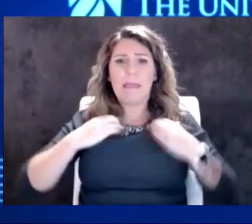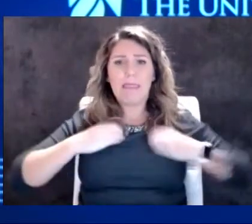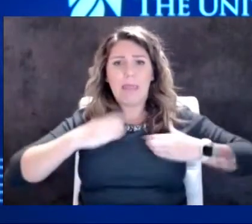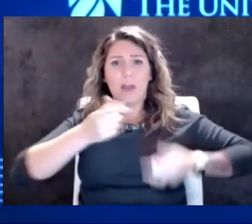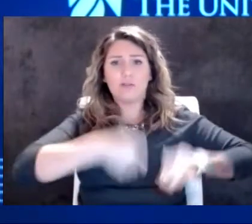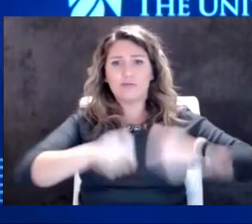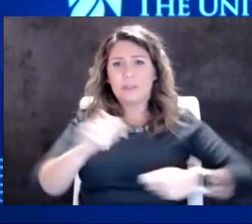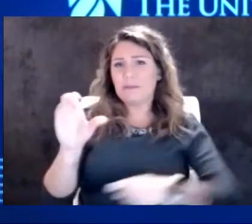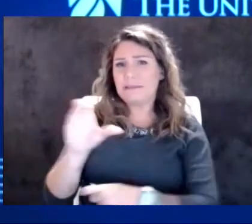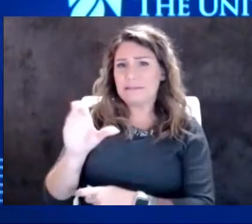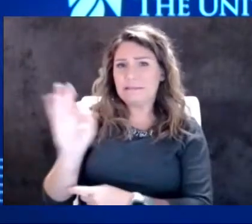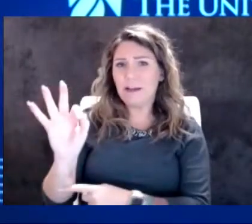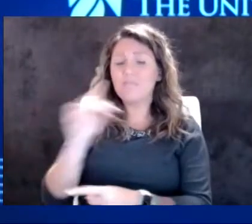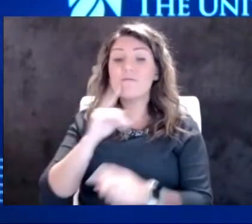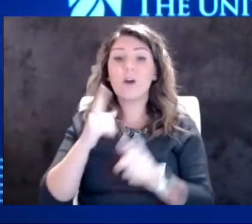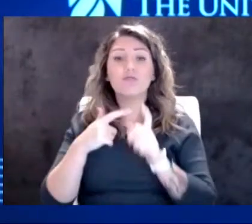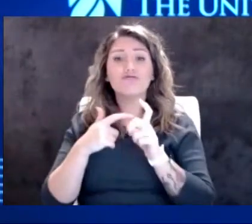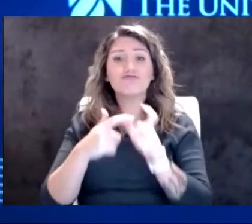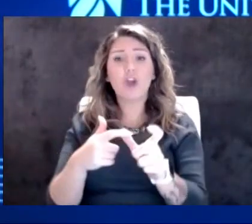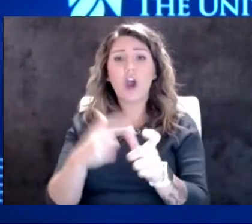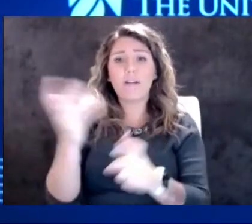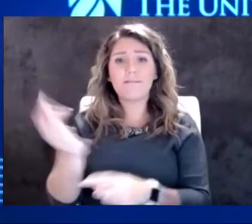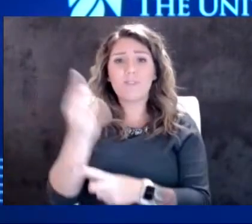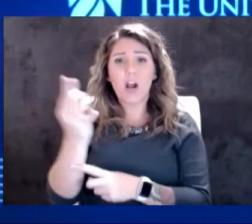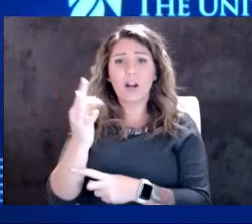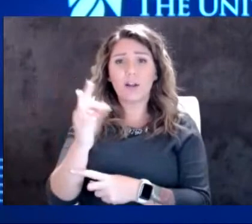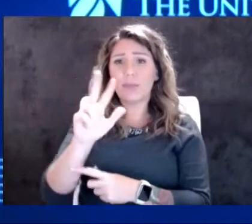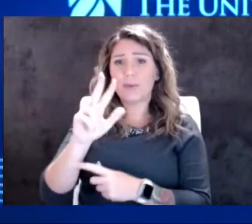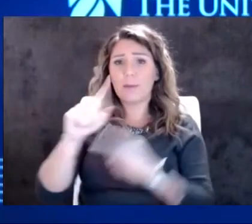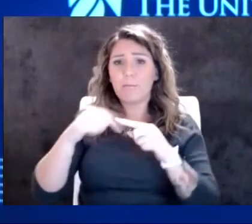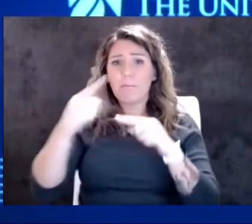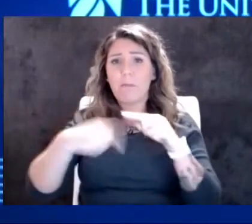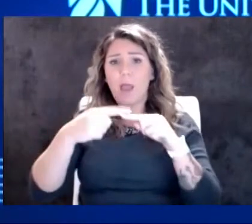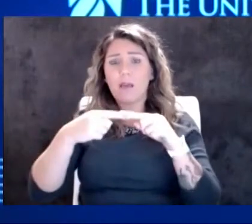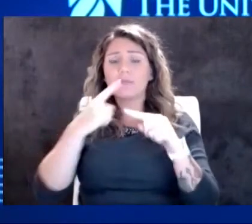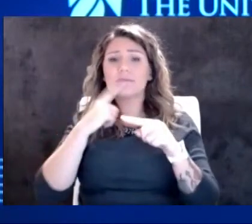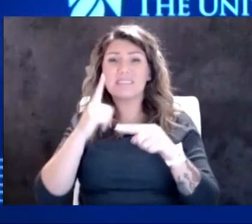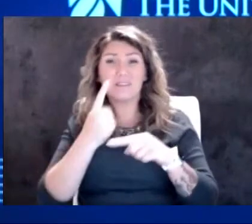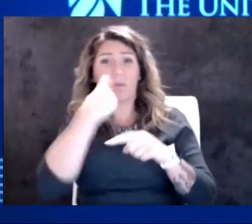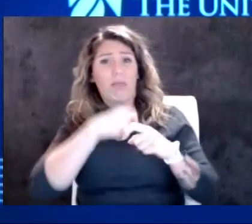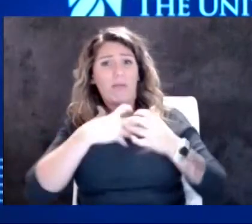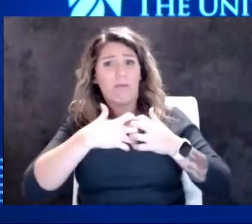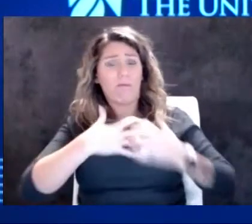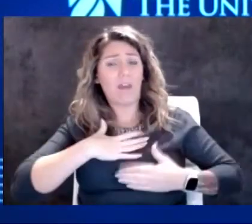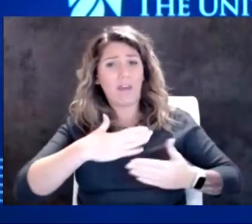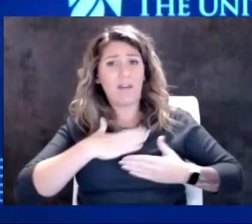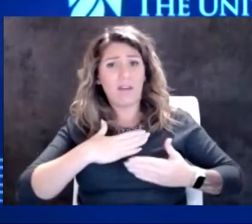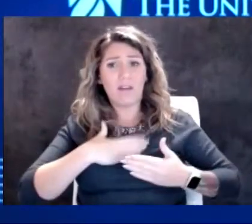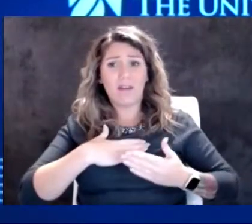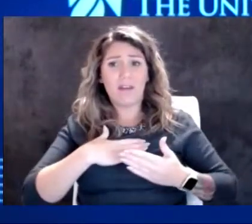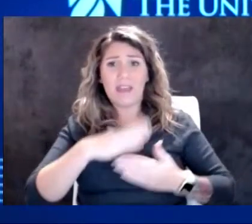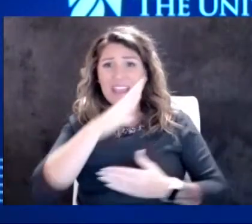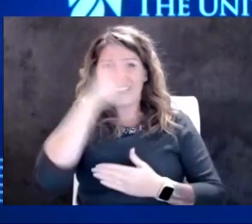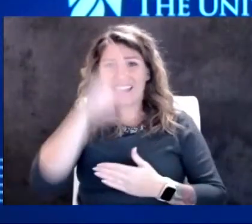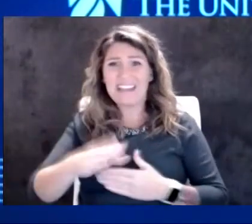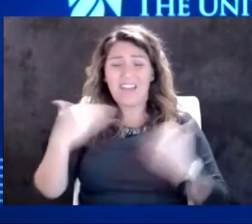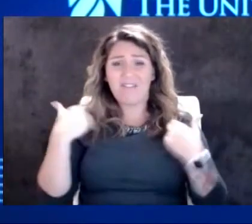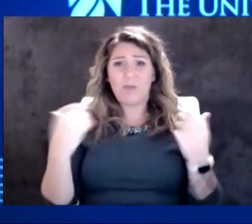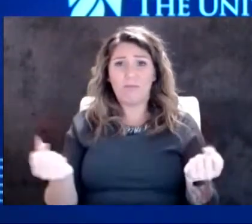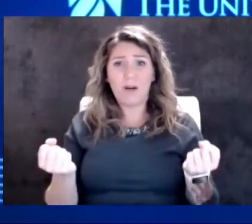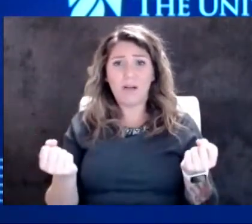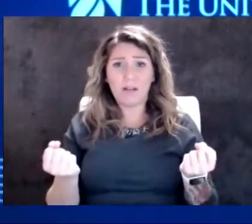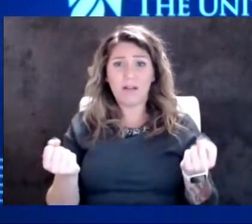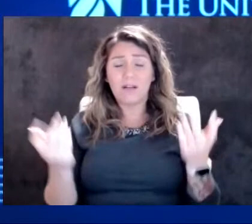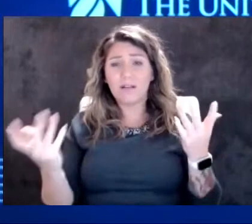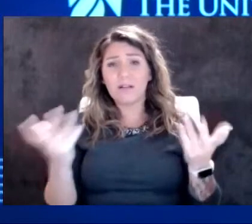gone jogging on a Friday 3 miles, and by Monday he was on a ventilator, hospitalized with serious, and he never recovered. And it